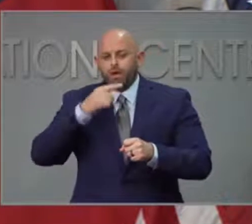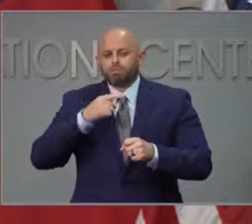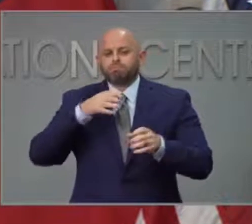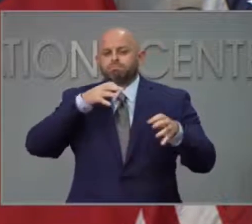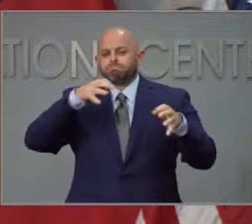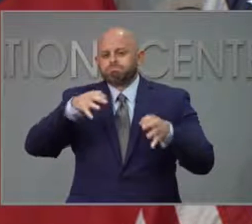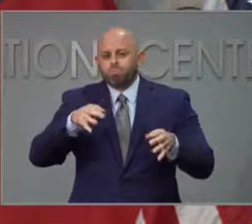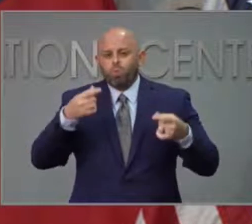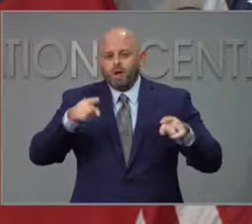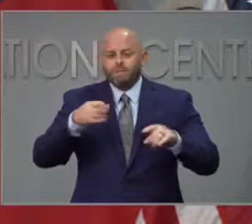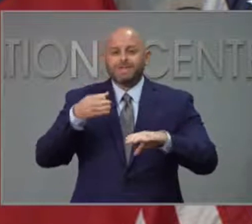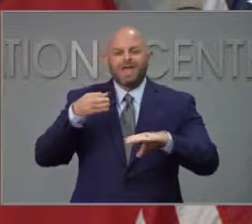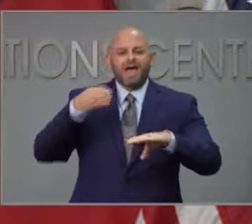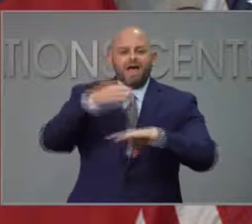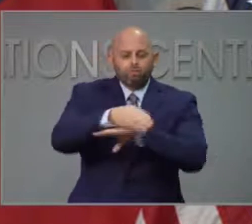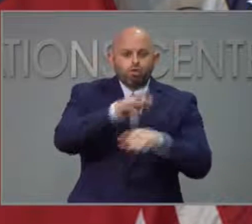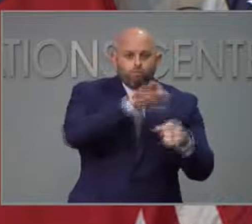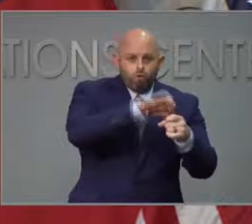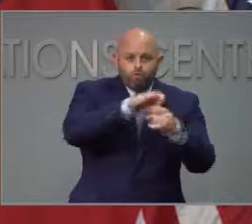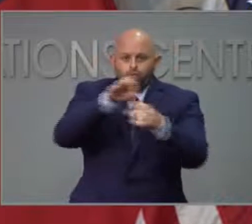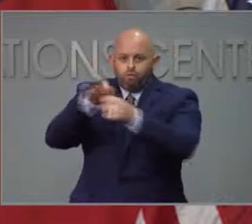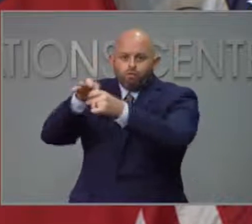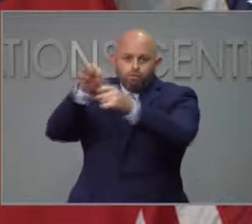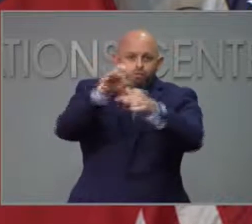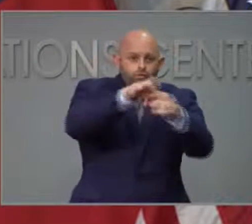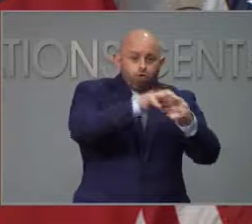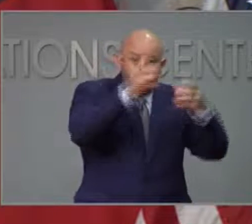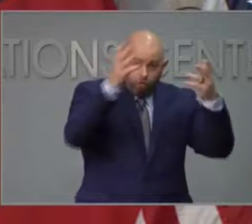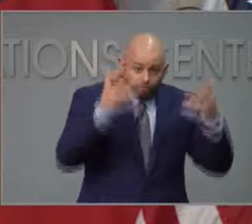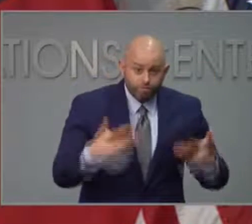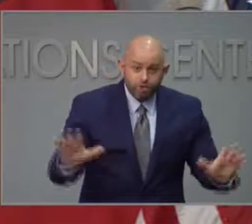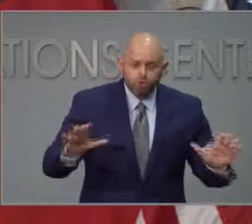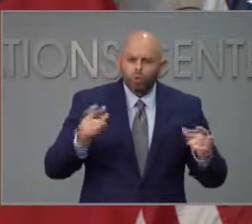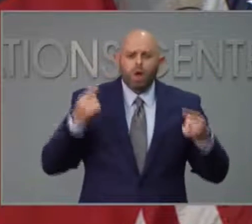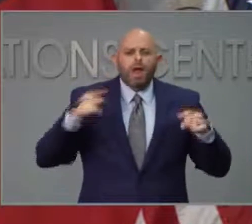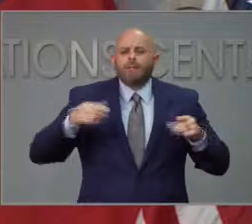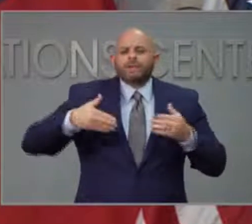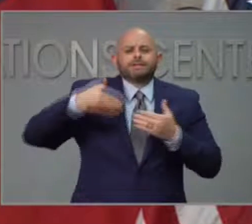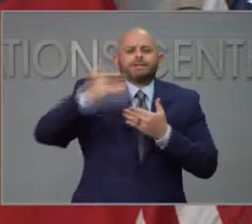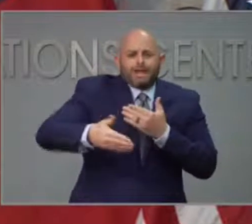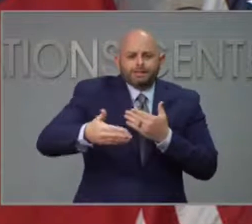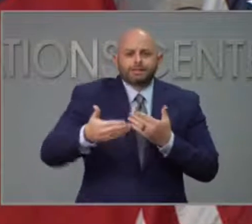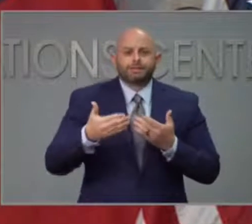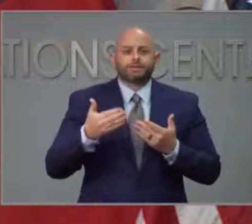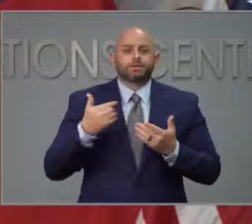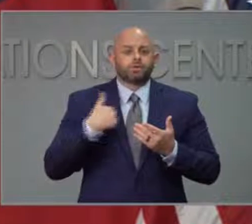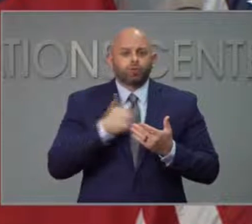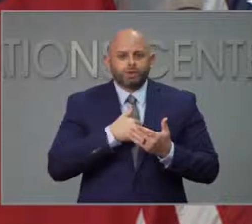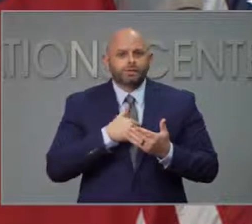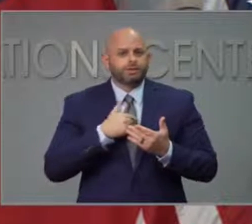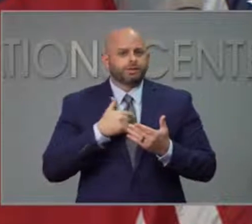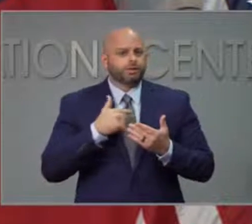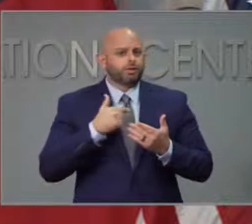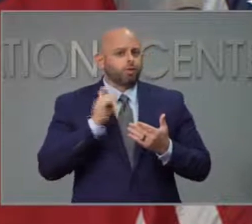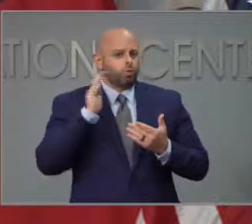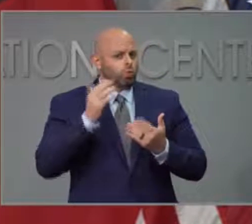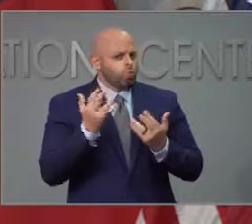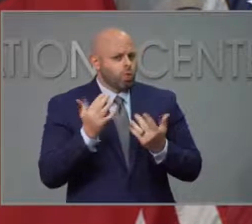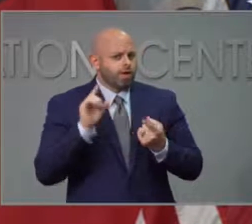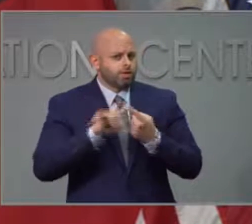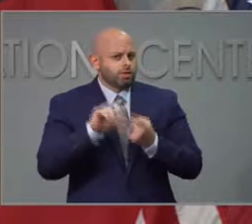happens after election night. What are the things that you are doing until November 24th, where you say that you'll certify the